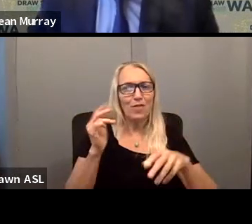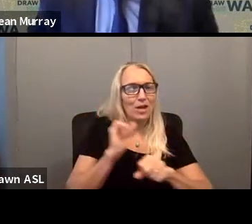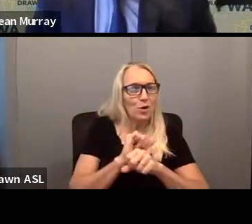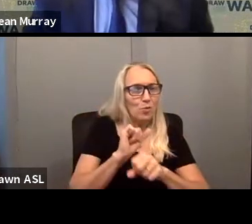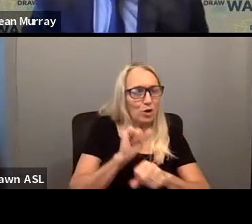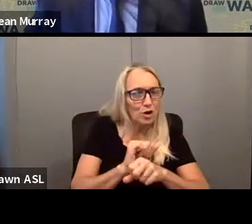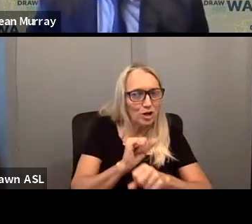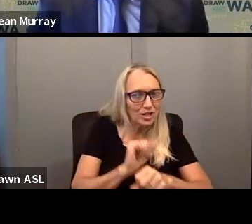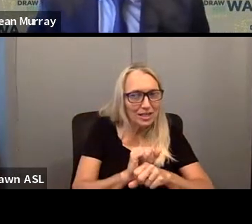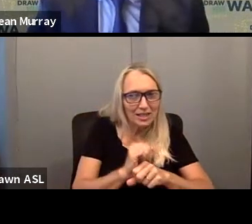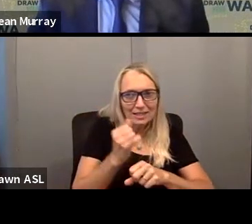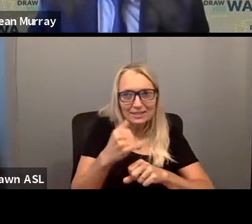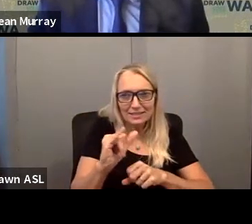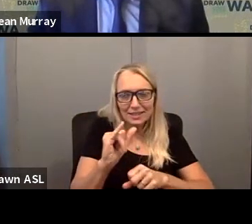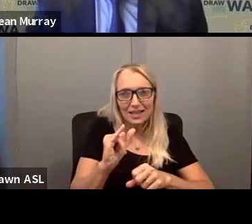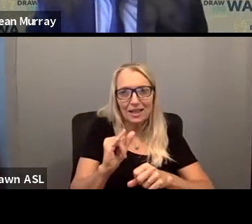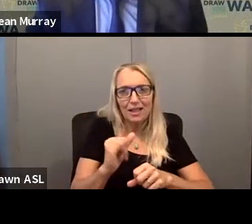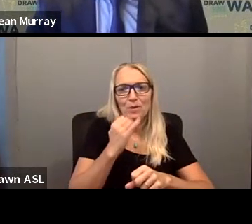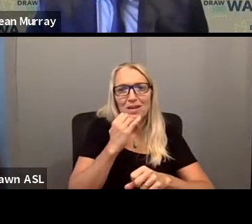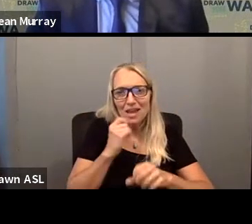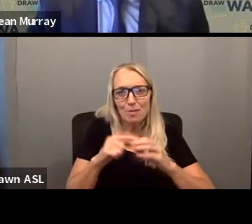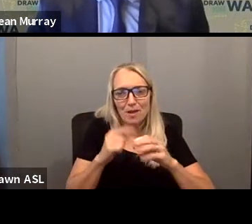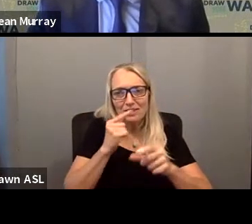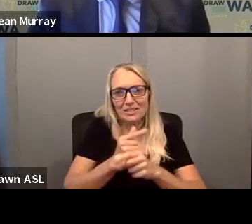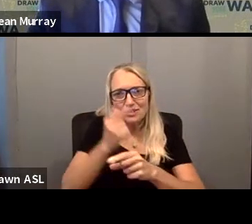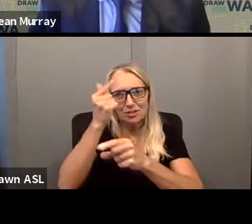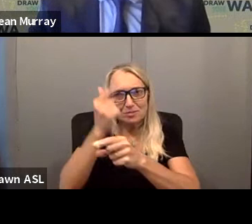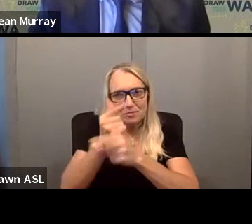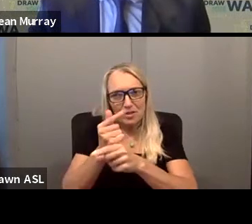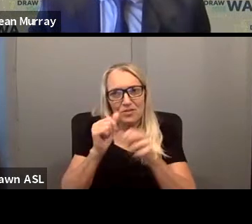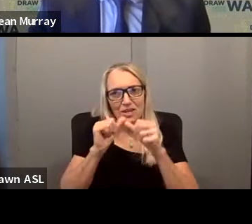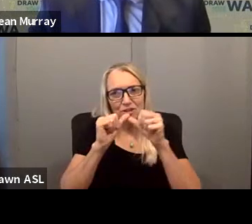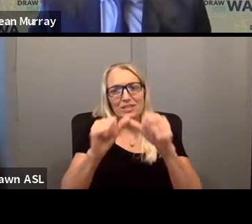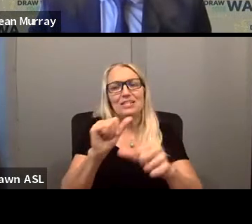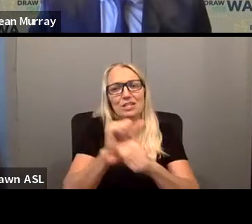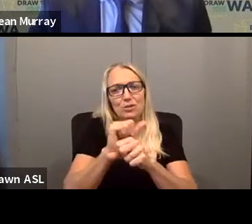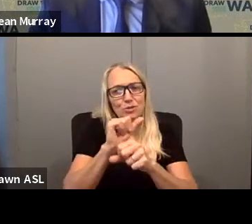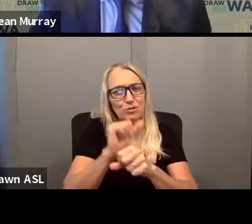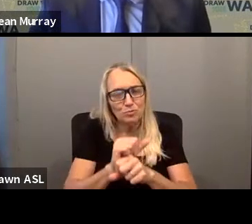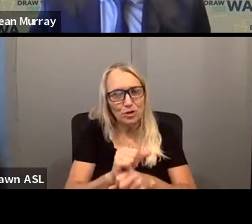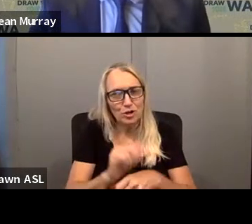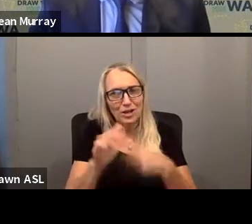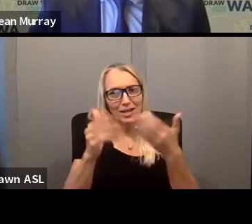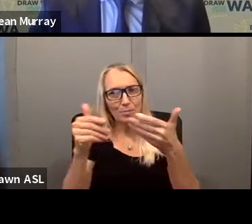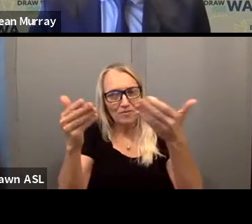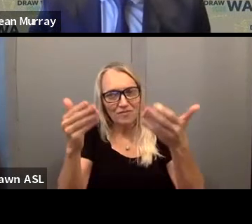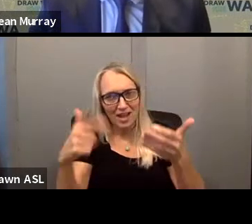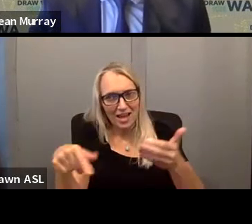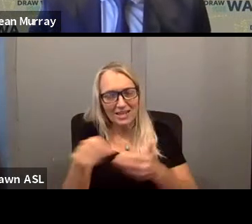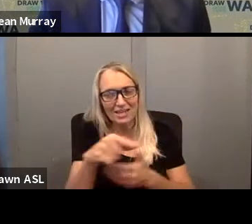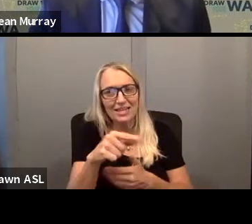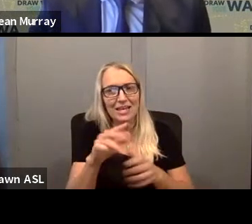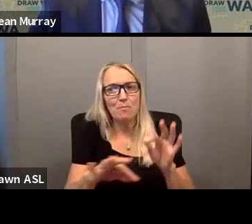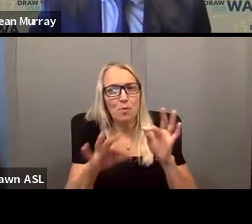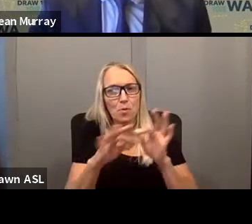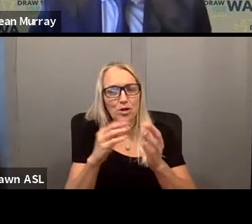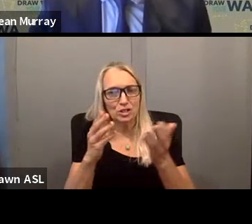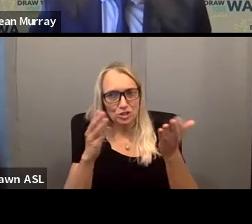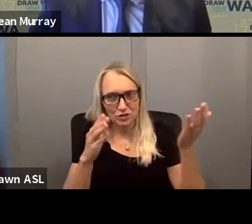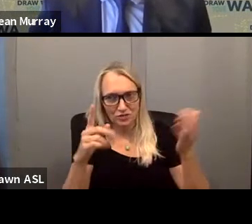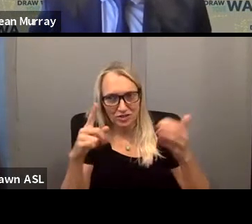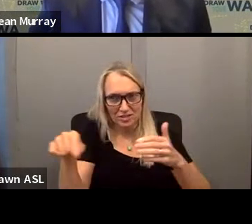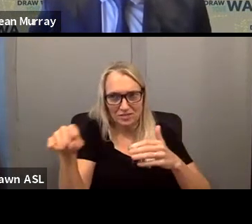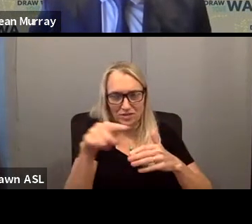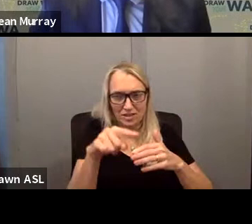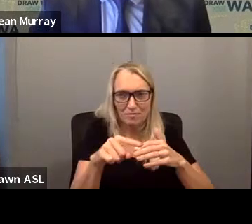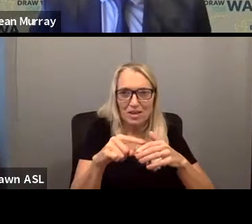about, our sisters and brothers who continue to work and provide all the important services and, are an